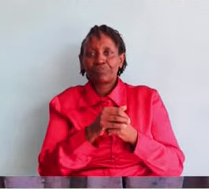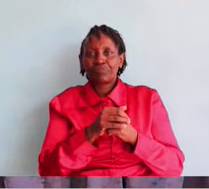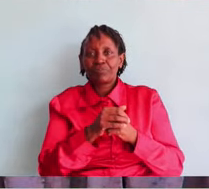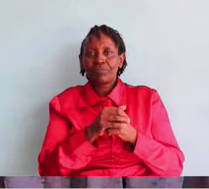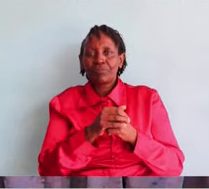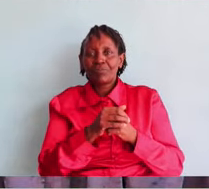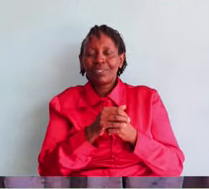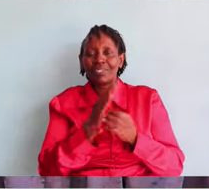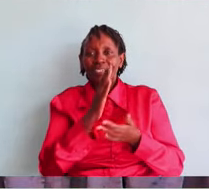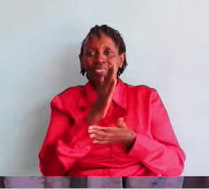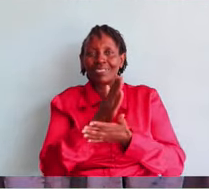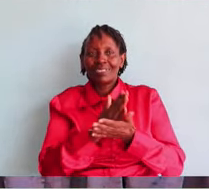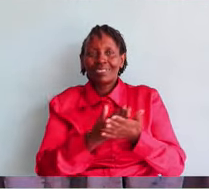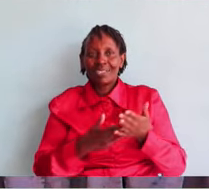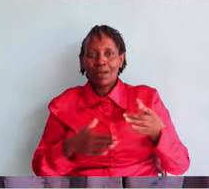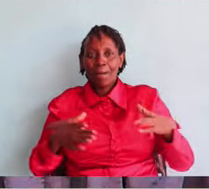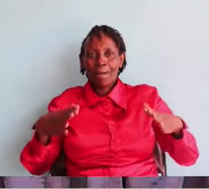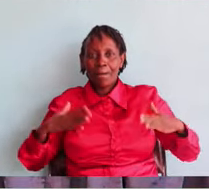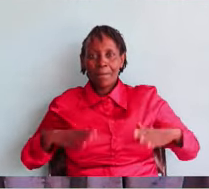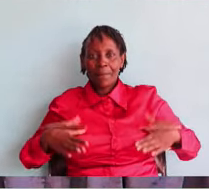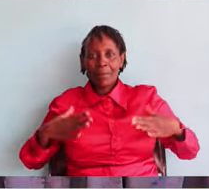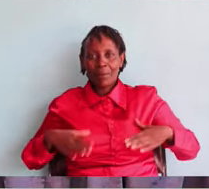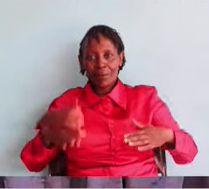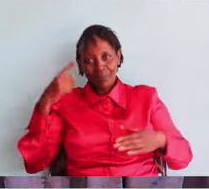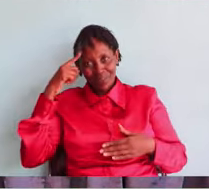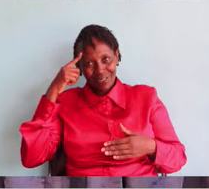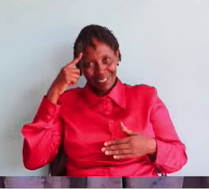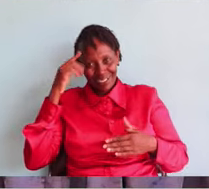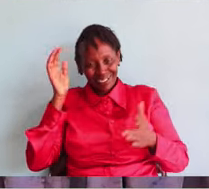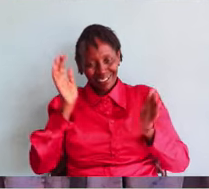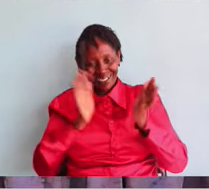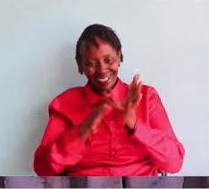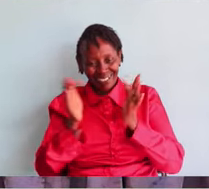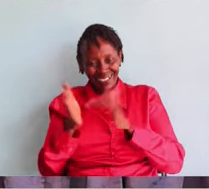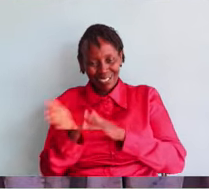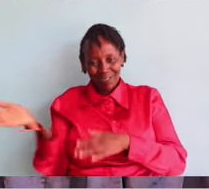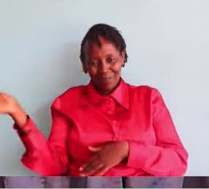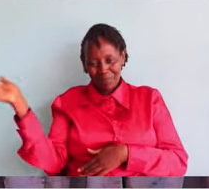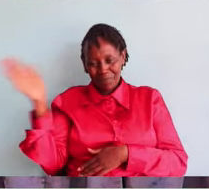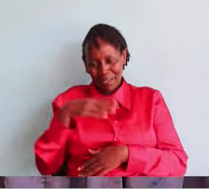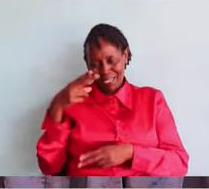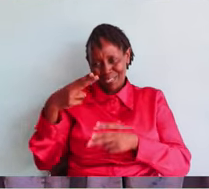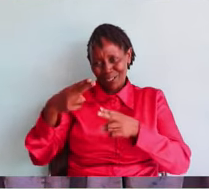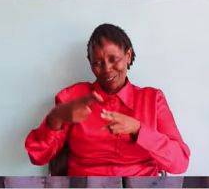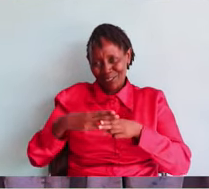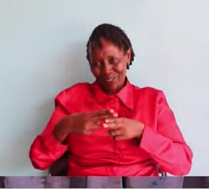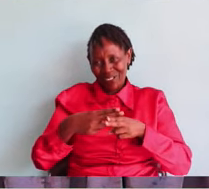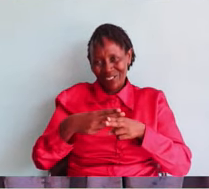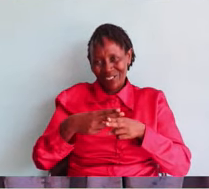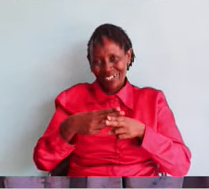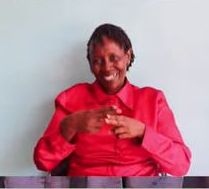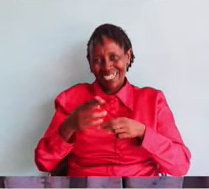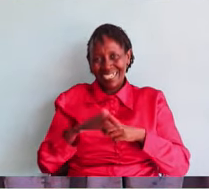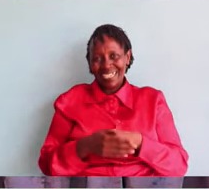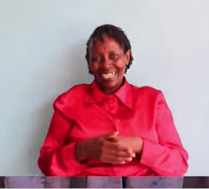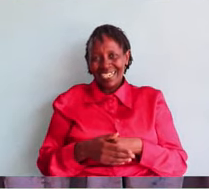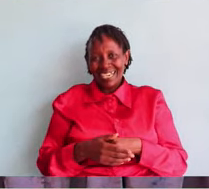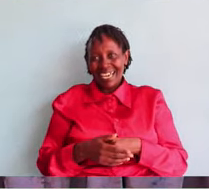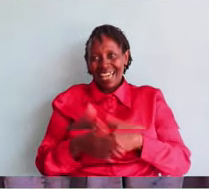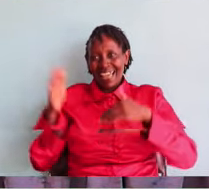some people actually thought that Christ was coming back very, very soon. And instead